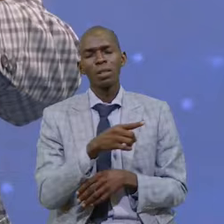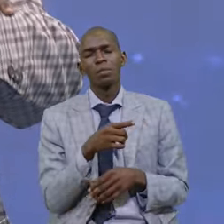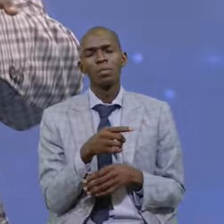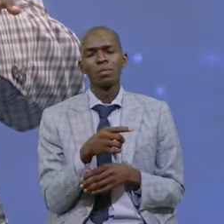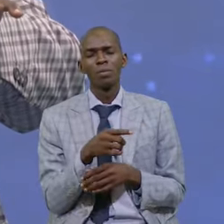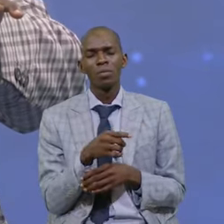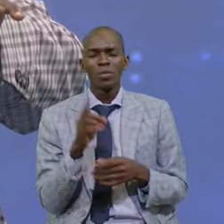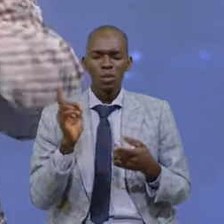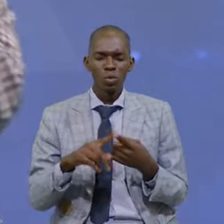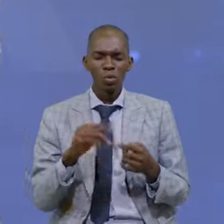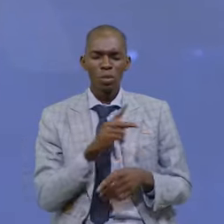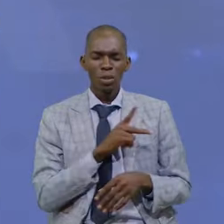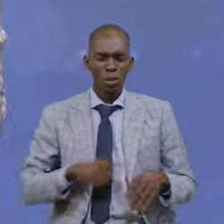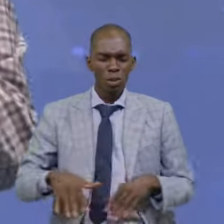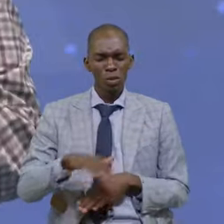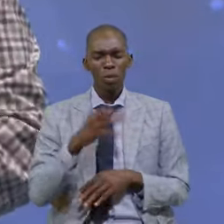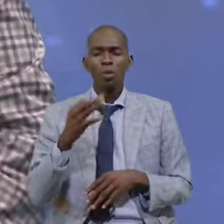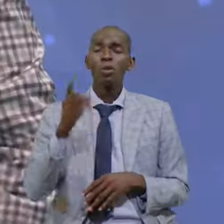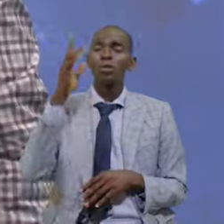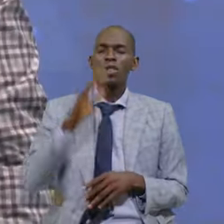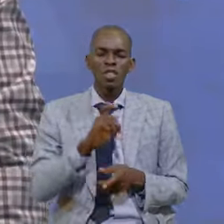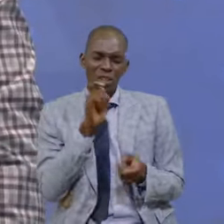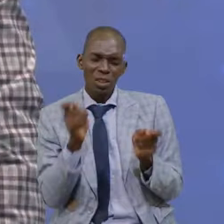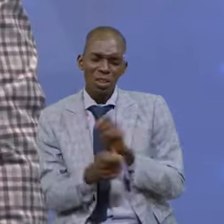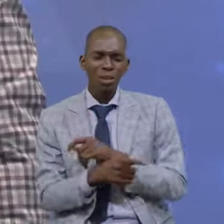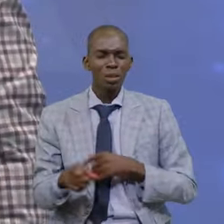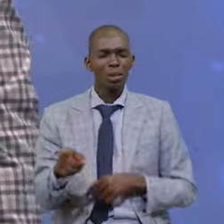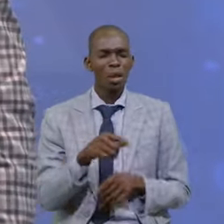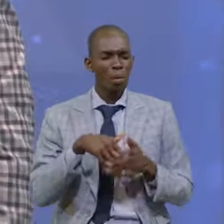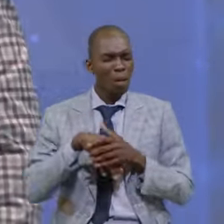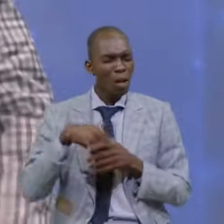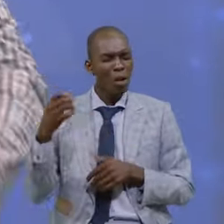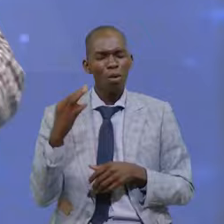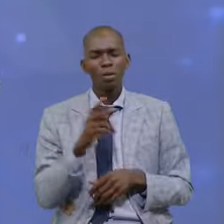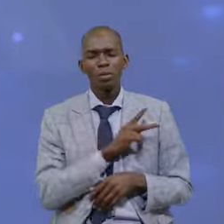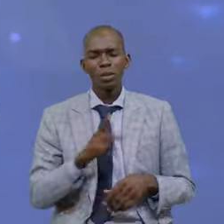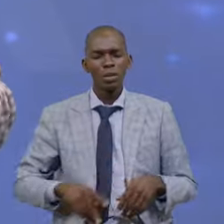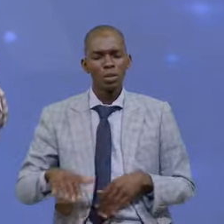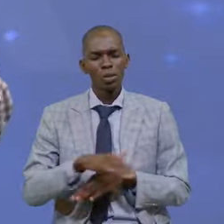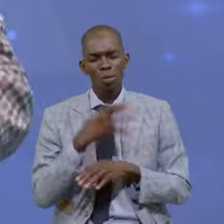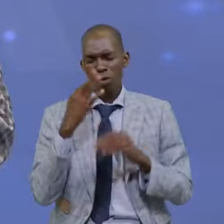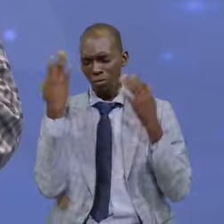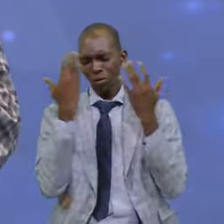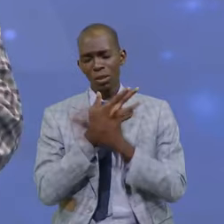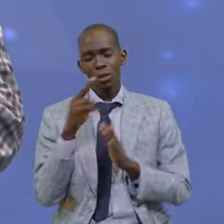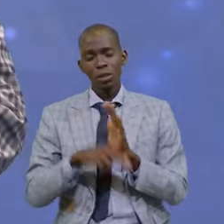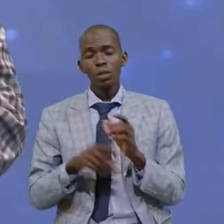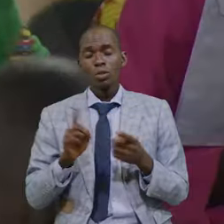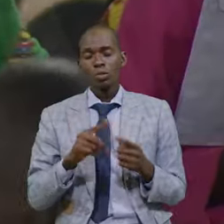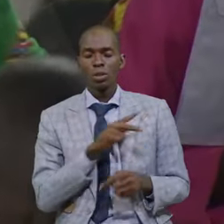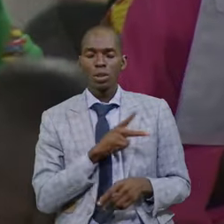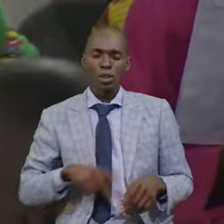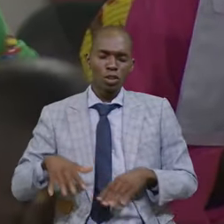the kingdom of God. Translate them out of the kingdom of darkness to the kingdom of your